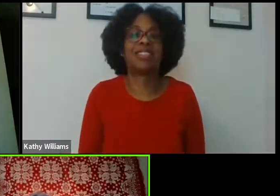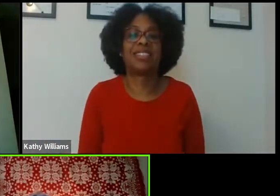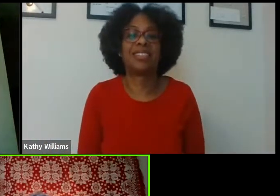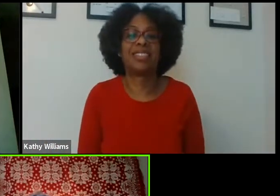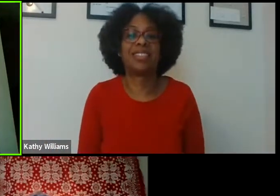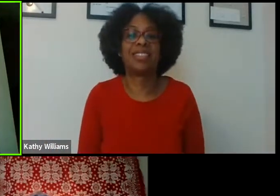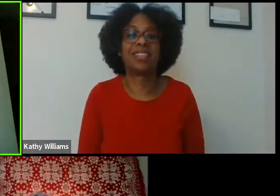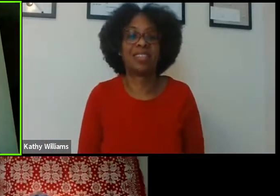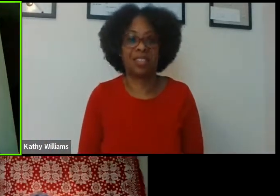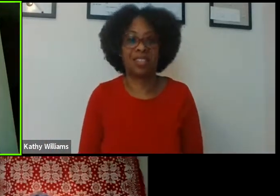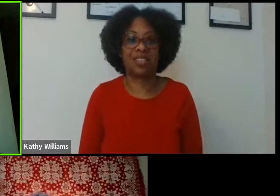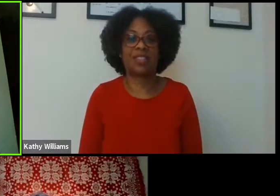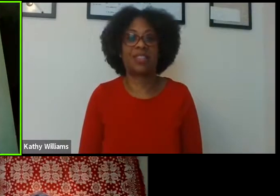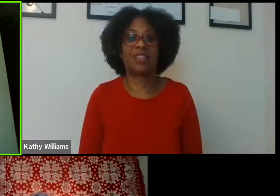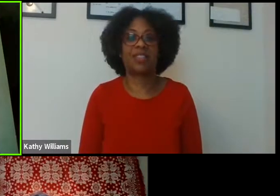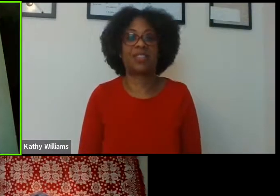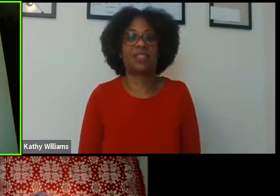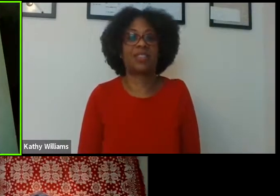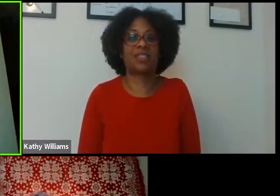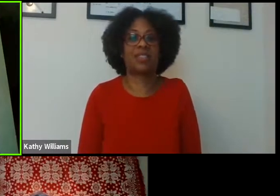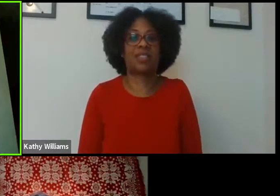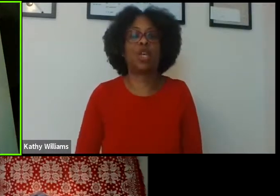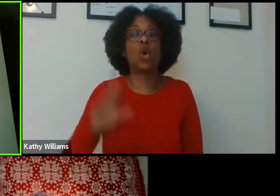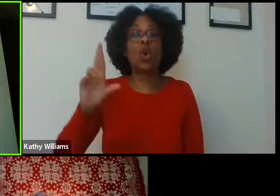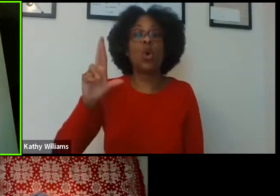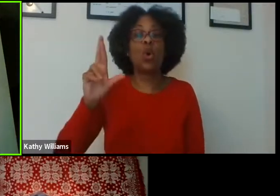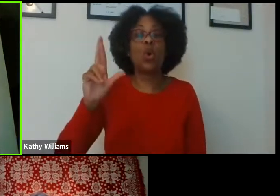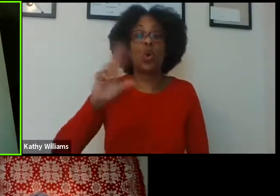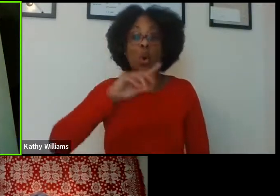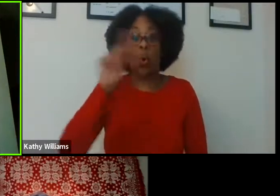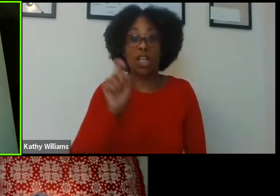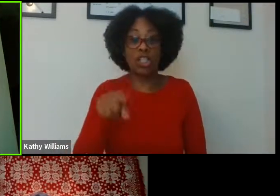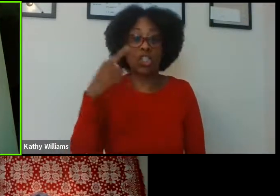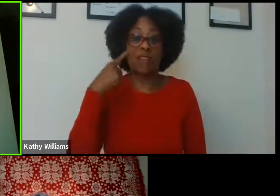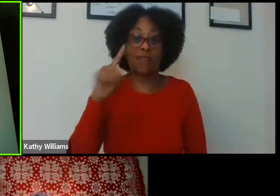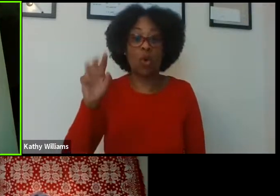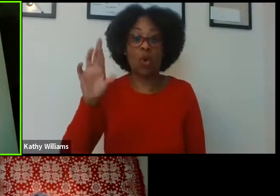There's a question, Rachel.